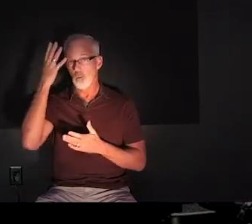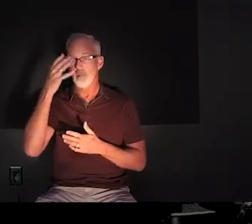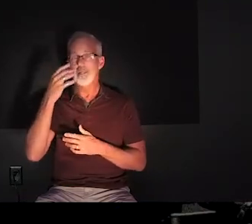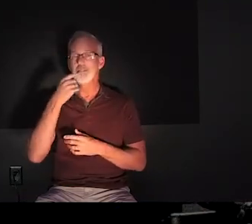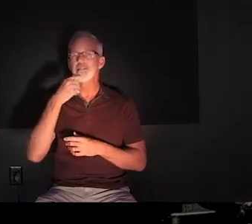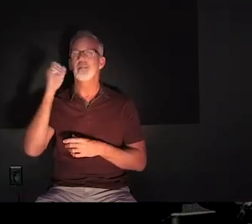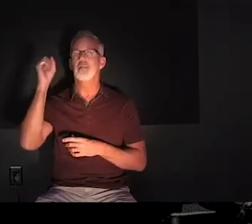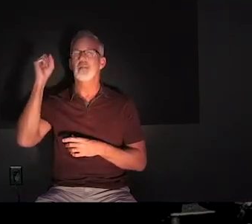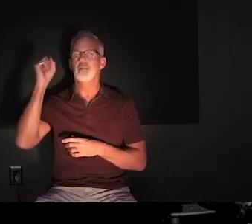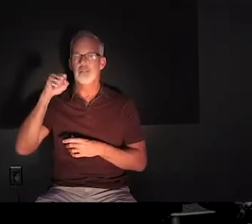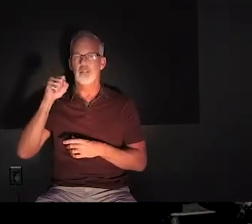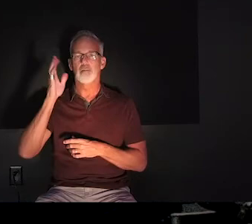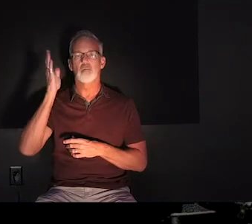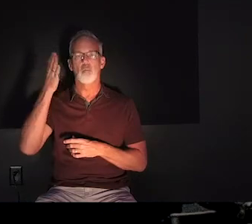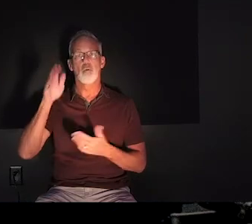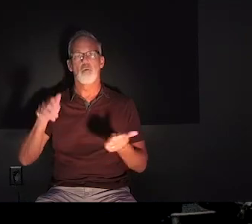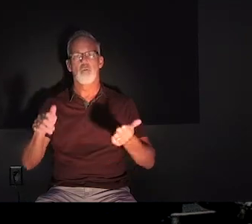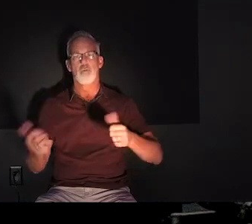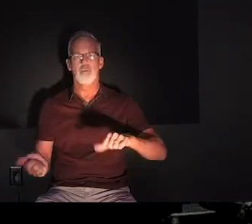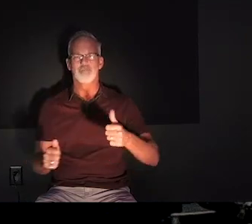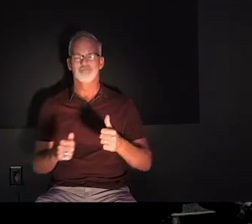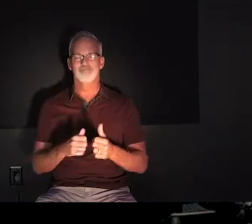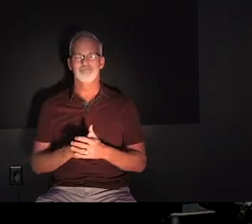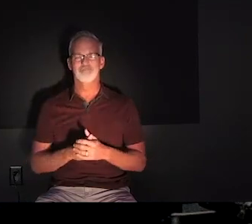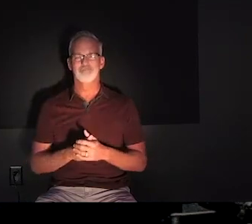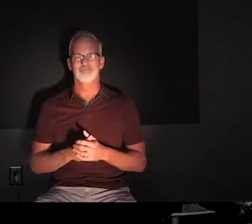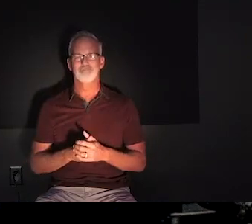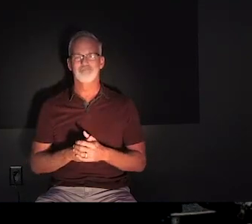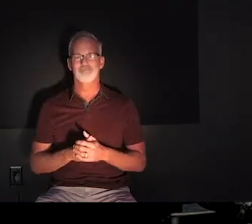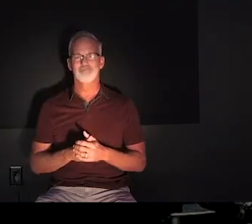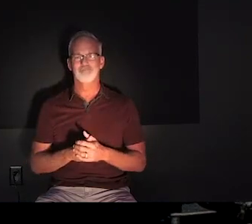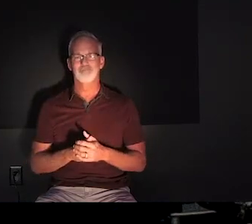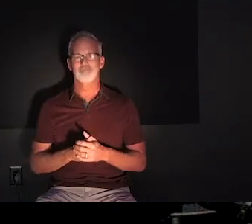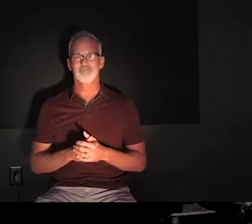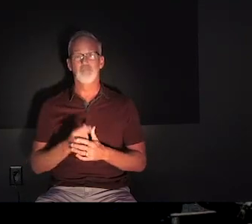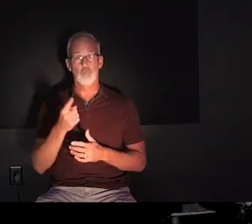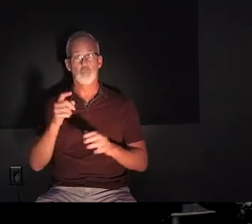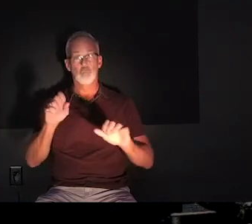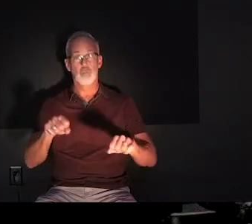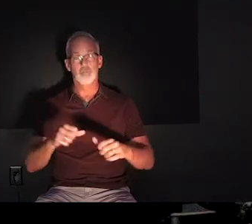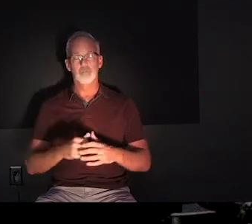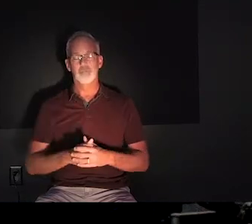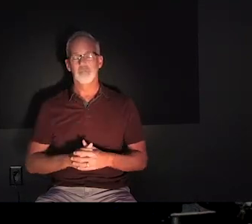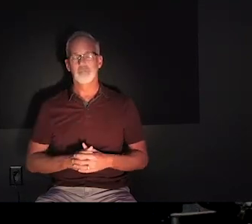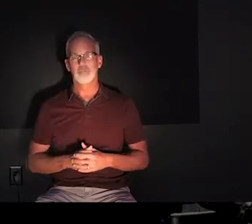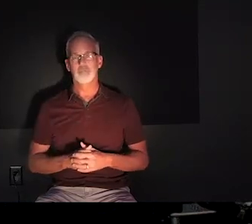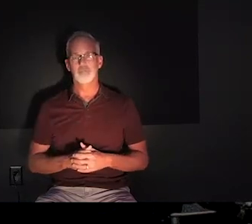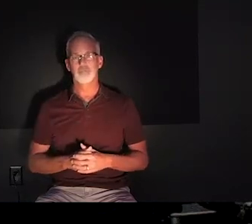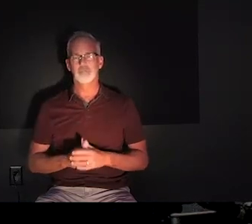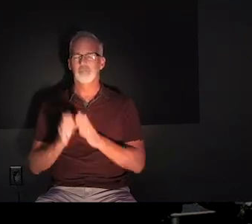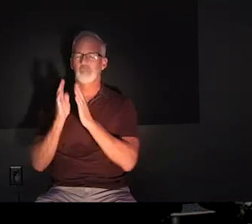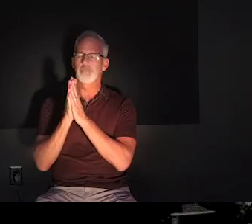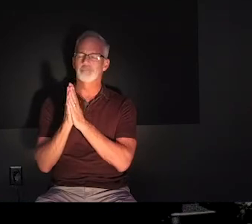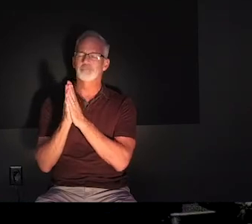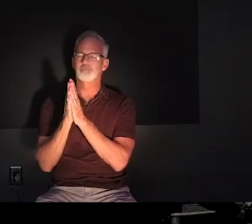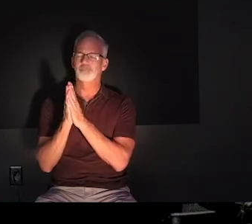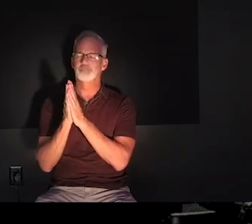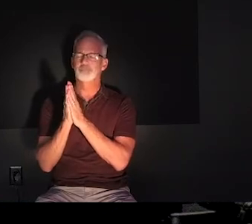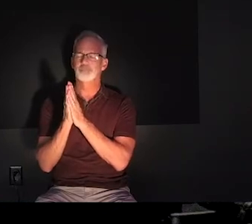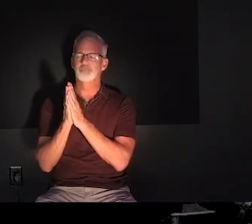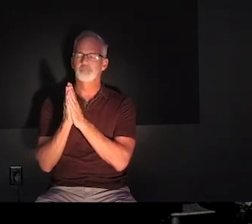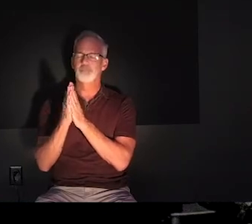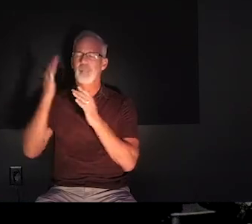say yes and take in that step to be baptized. Let's pray. Dear